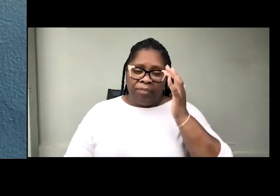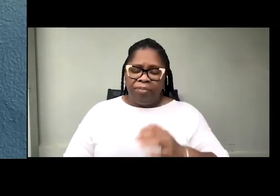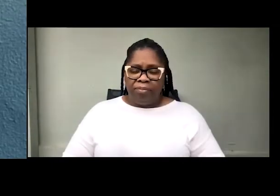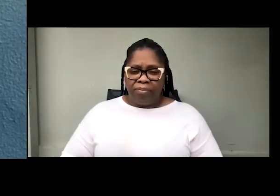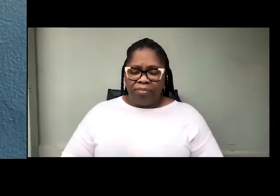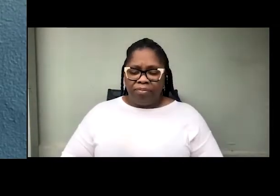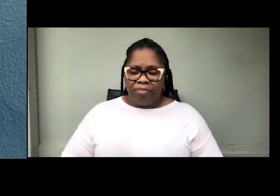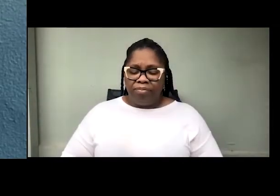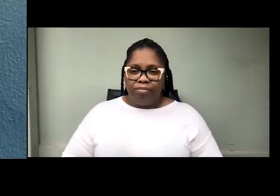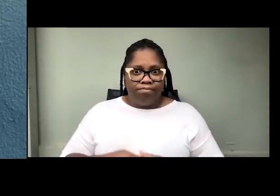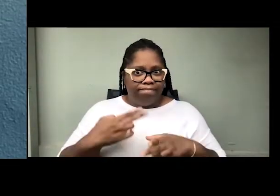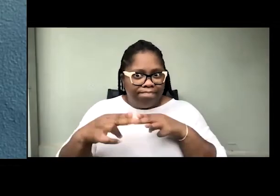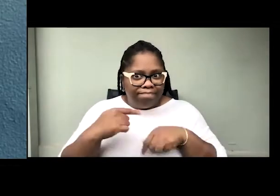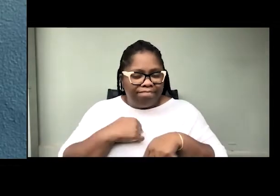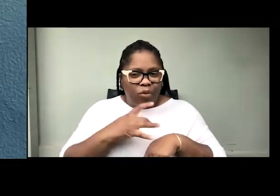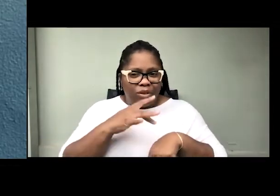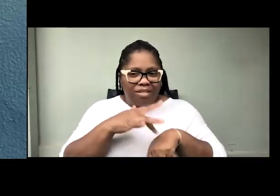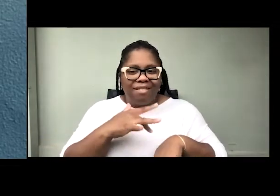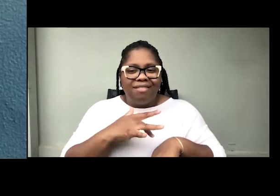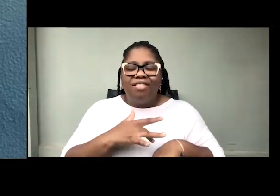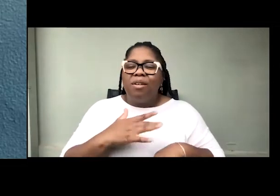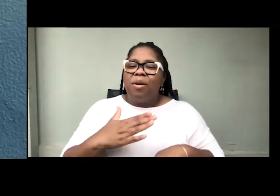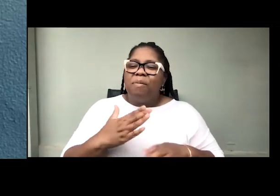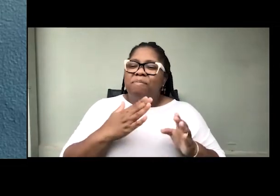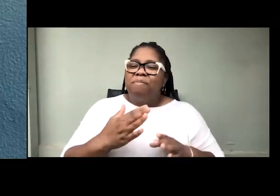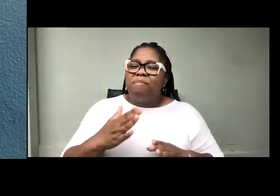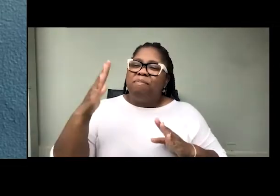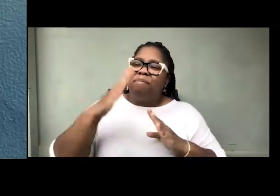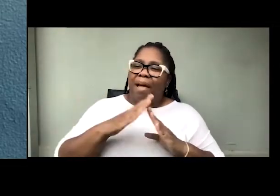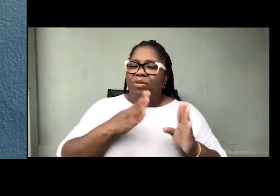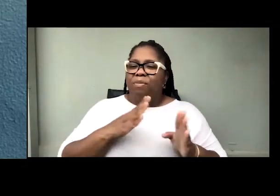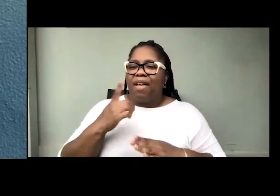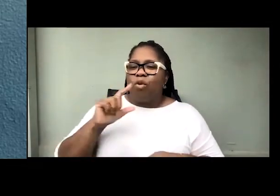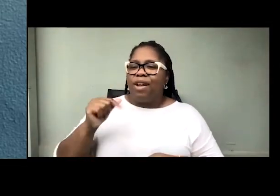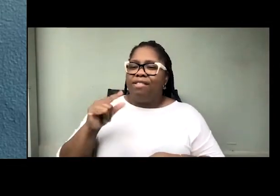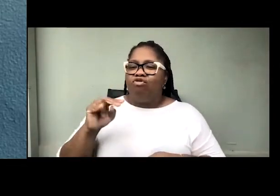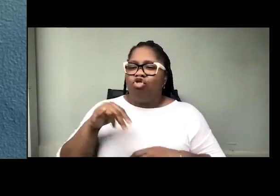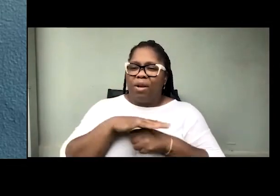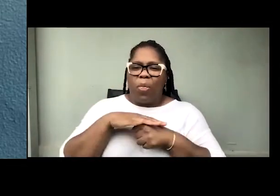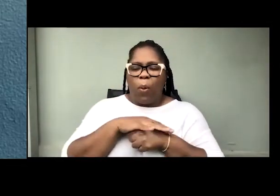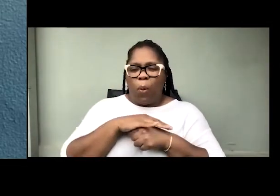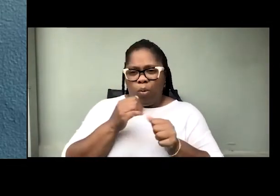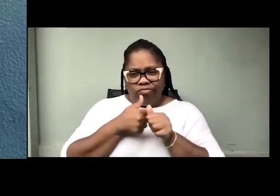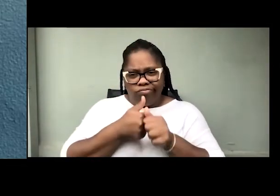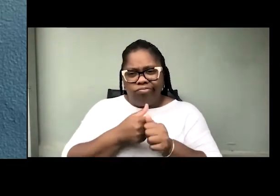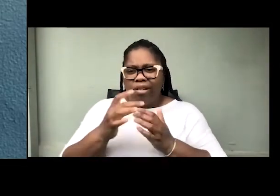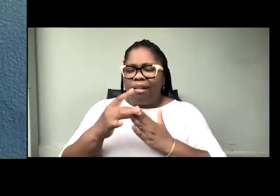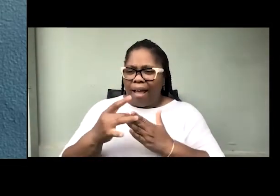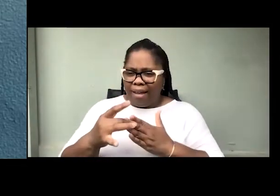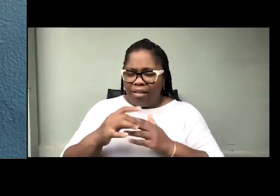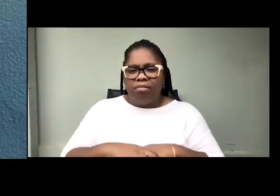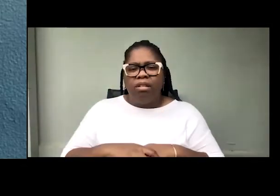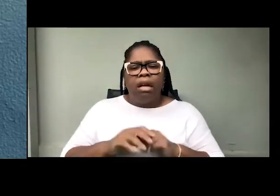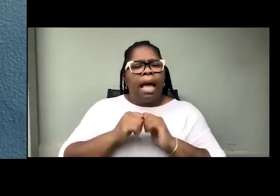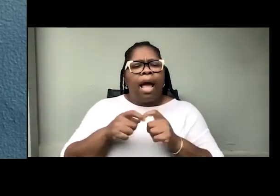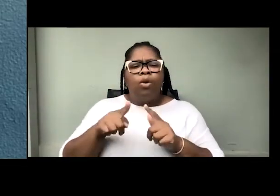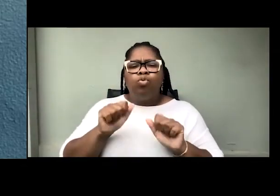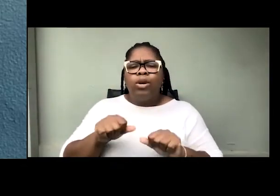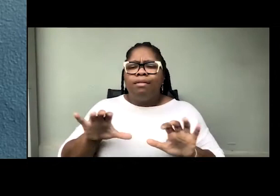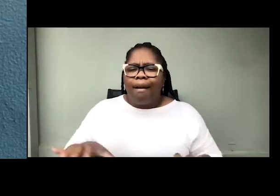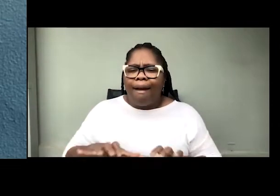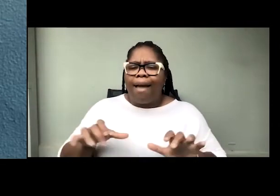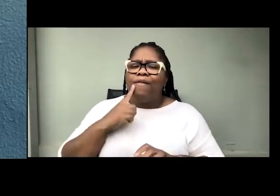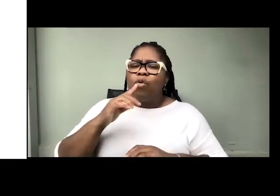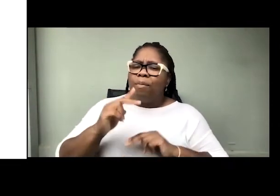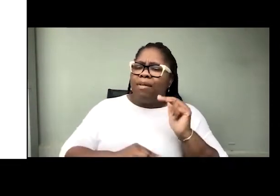to touch on the Master Plan for Aging local playbook. This is how you can take action to build a California for all